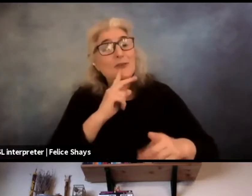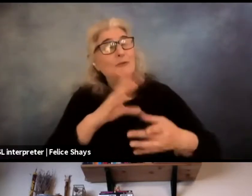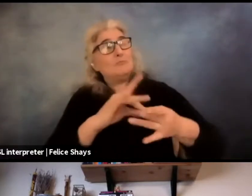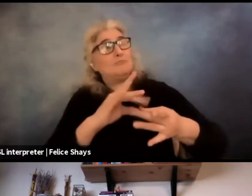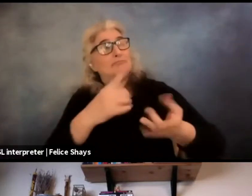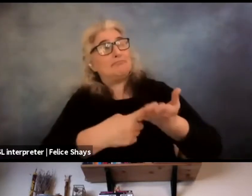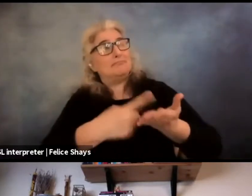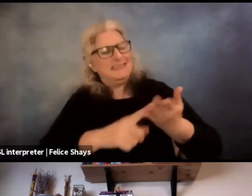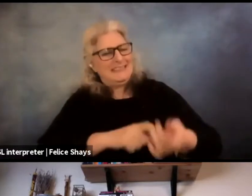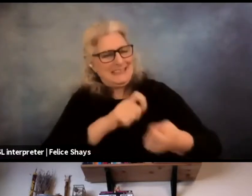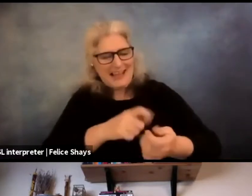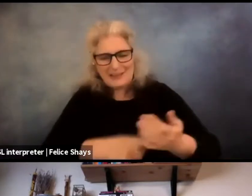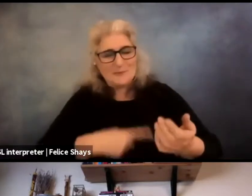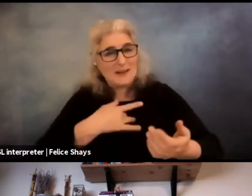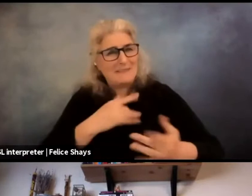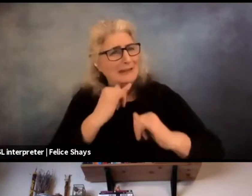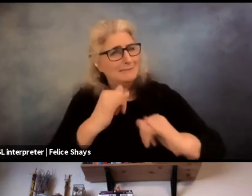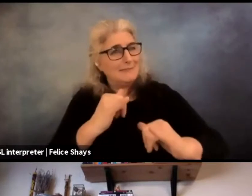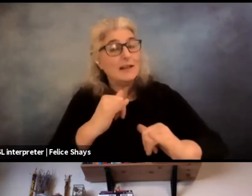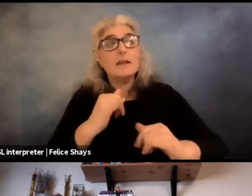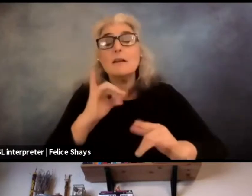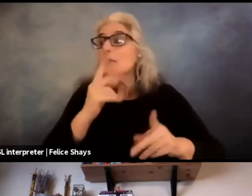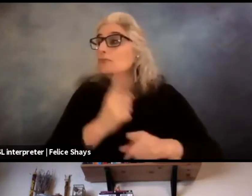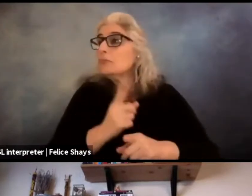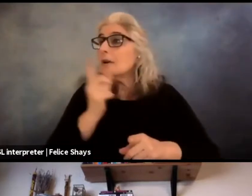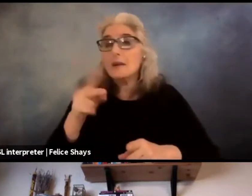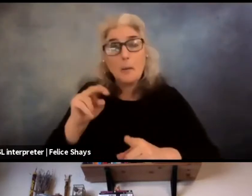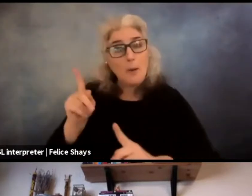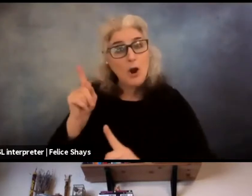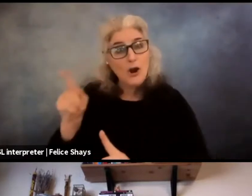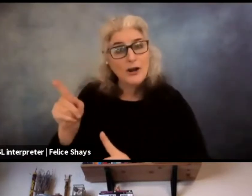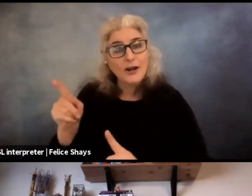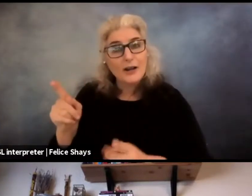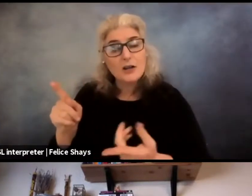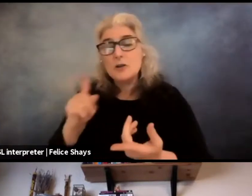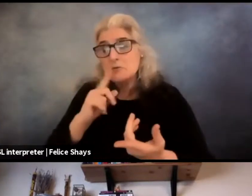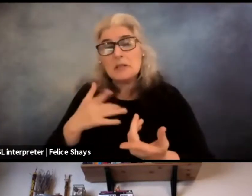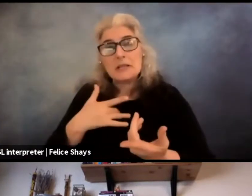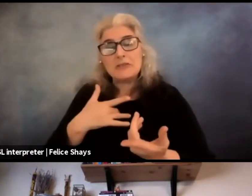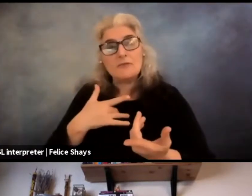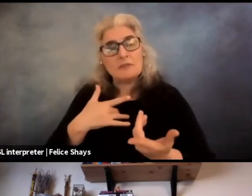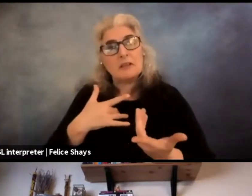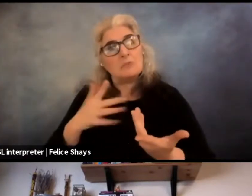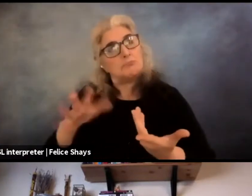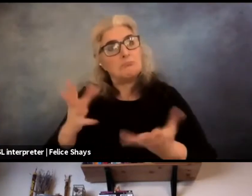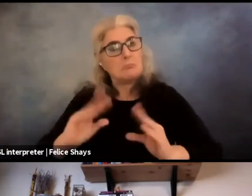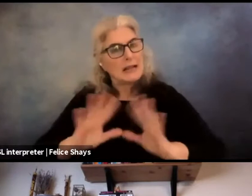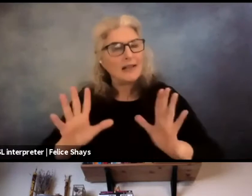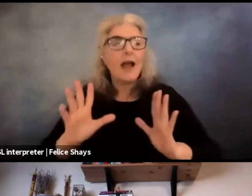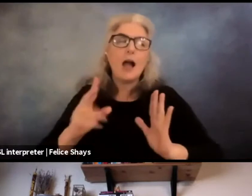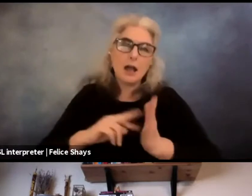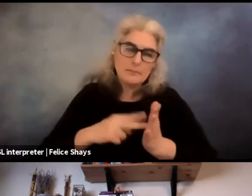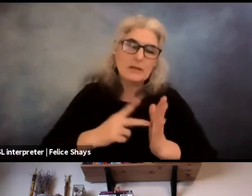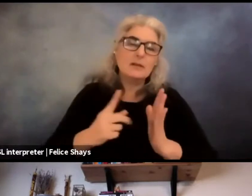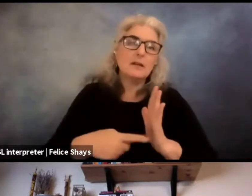I think, you know, it's, you know, at a park, there's a very clear, relatively clear sense. I mean, yeah, I mean, there are cases, of course, there can